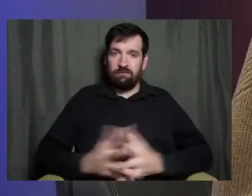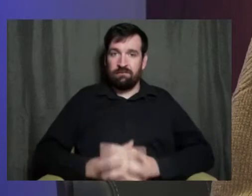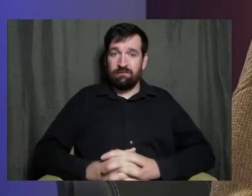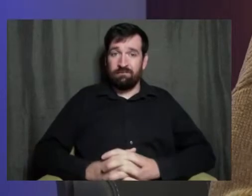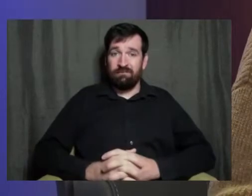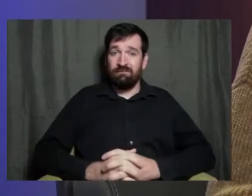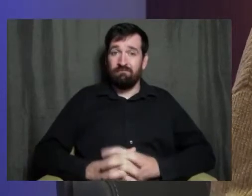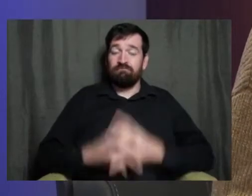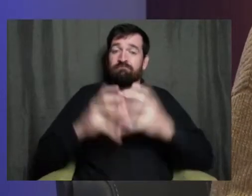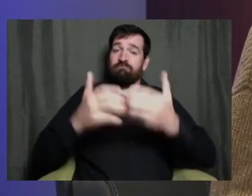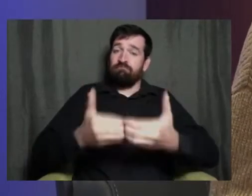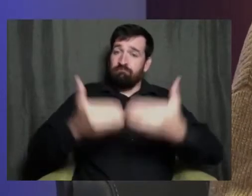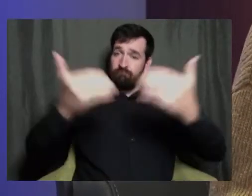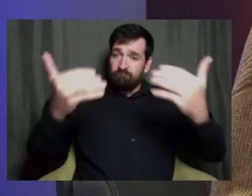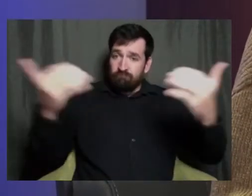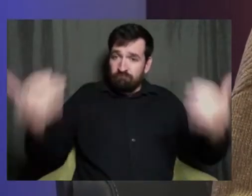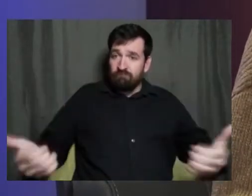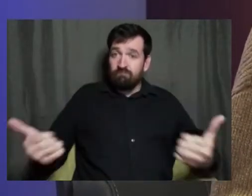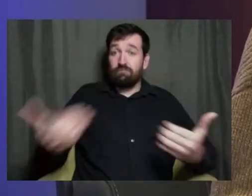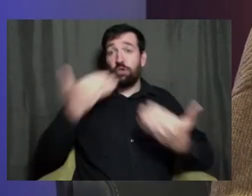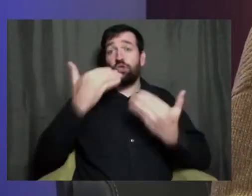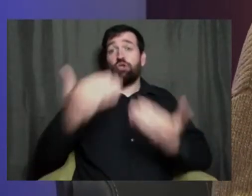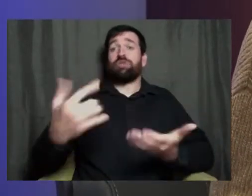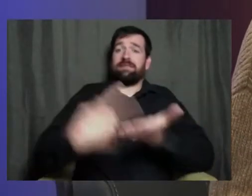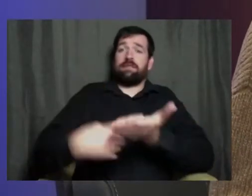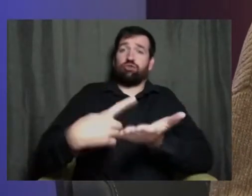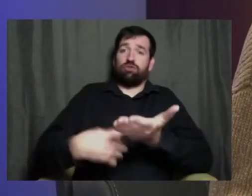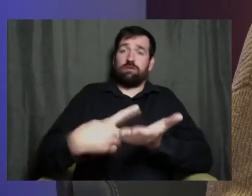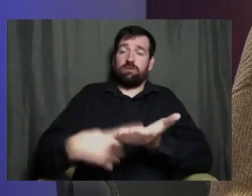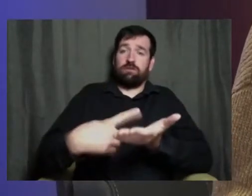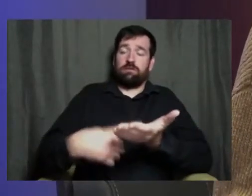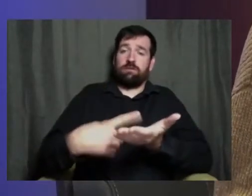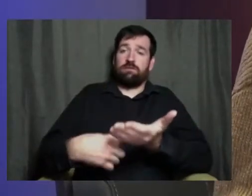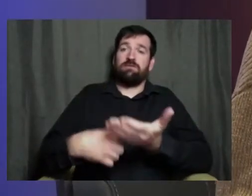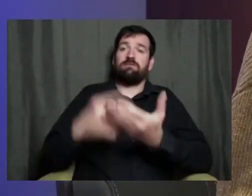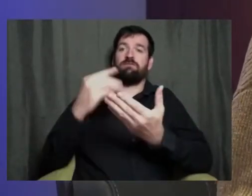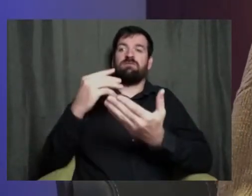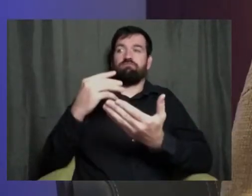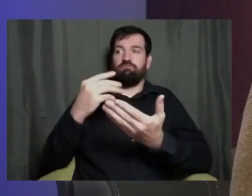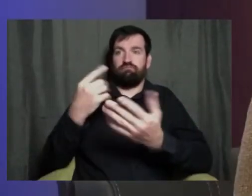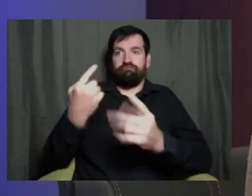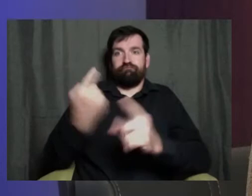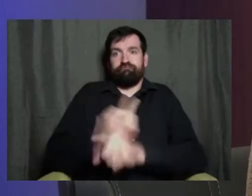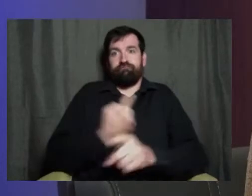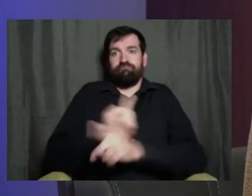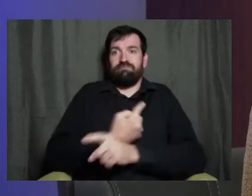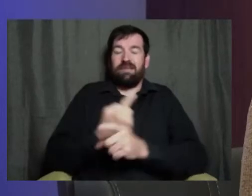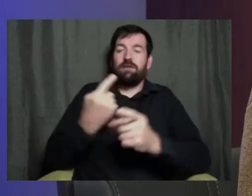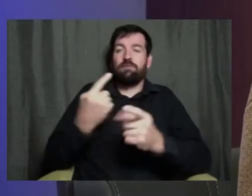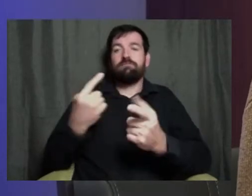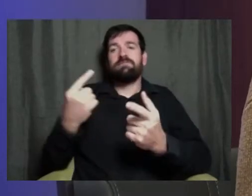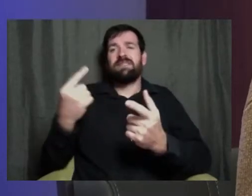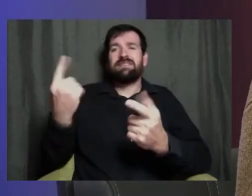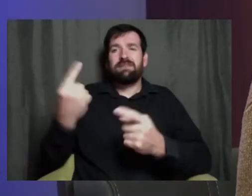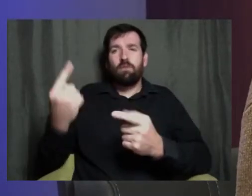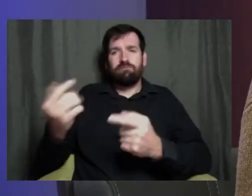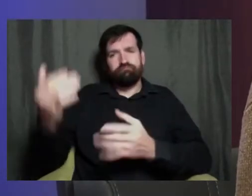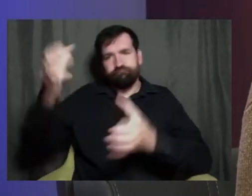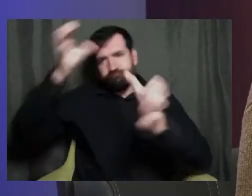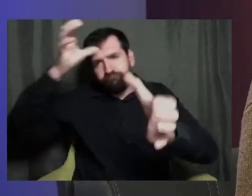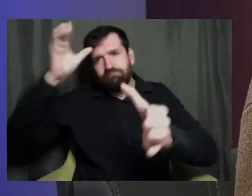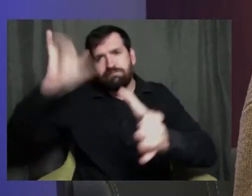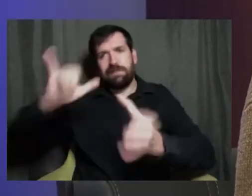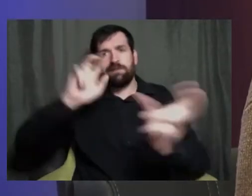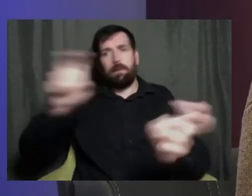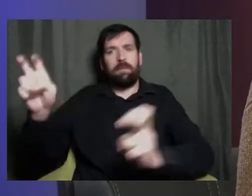things apart by having great discussions, by having an informed decision maker in that room with that person to really talk to them about what